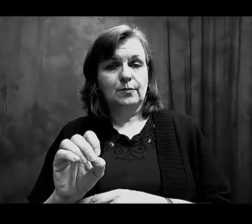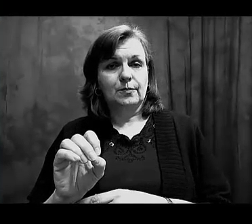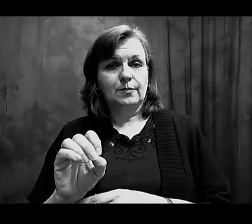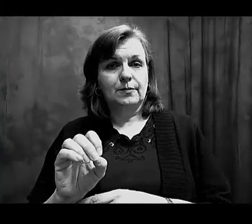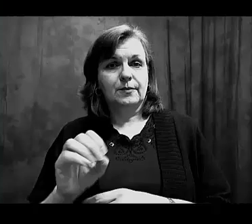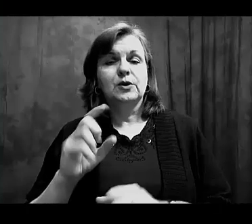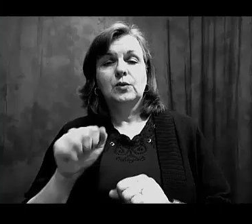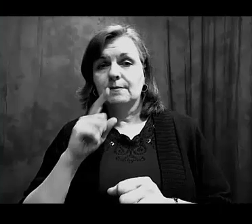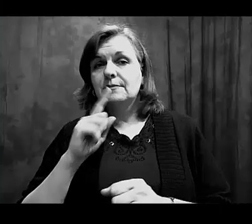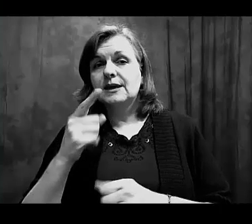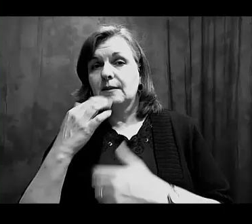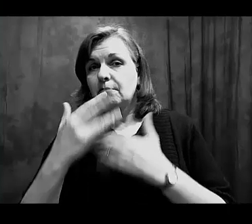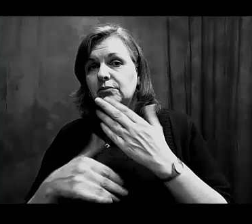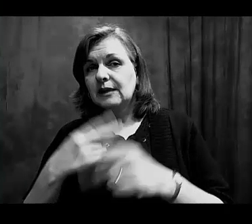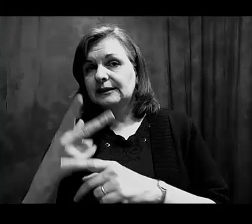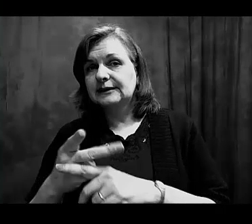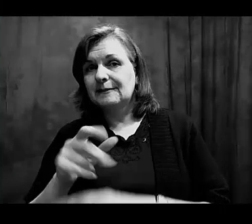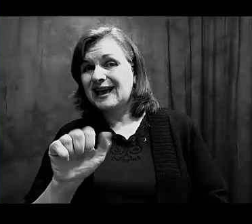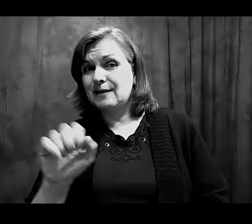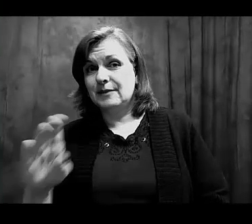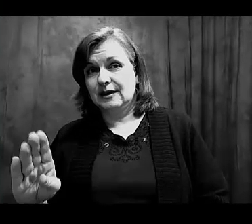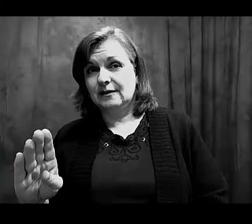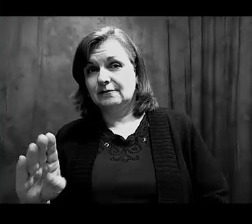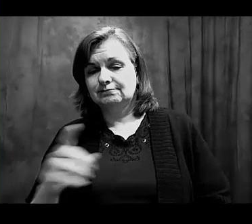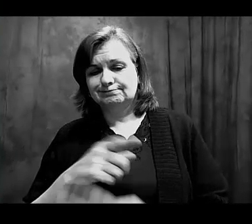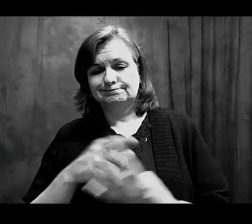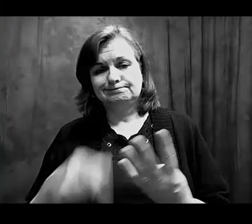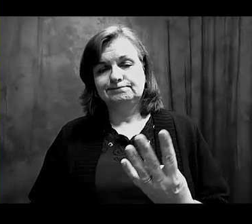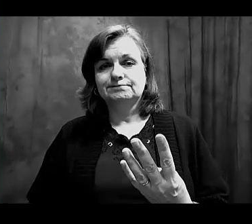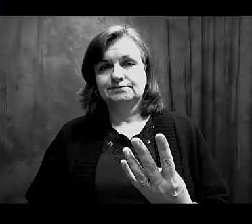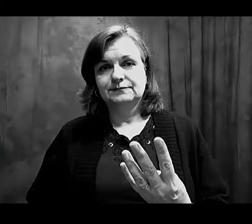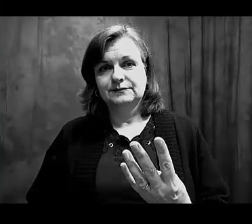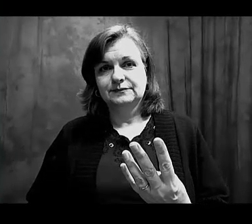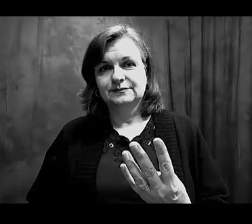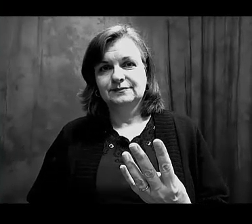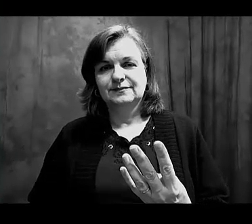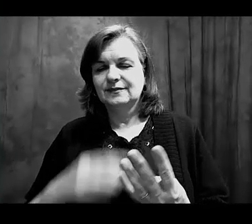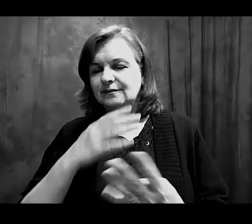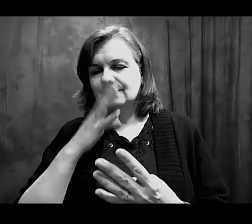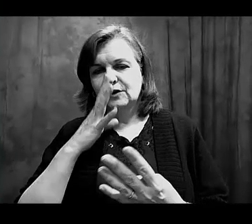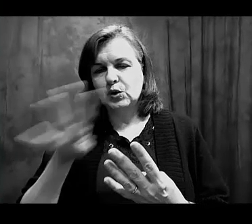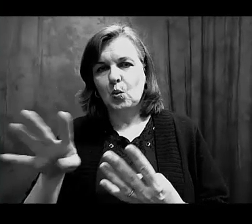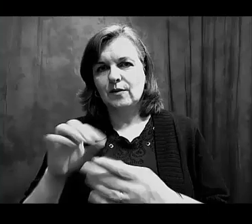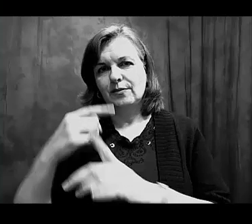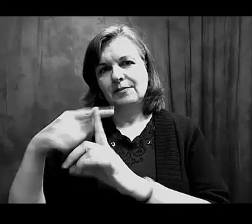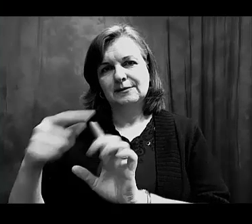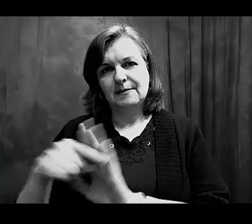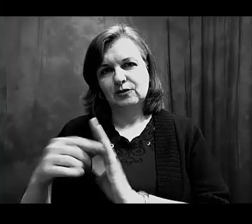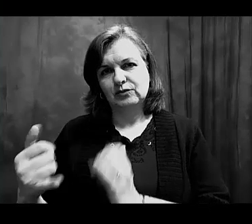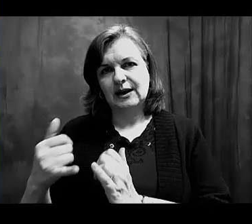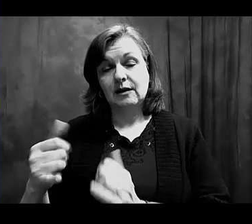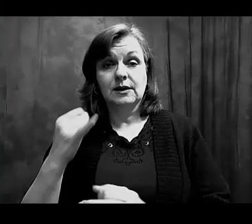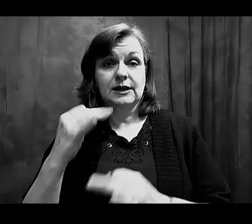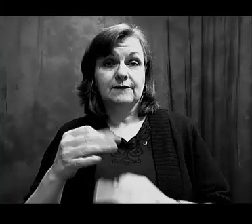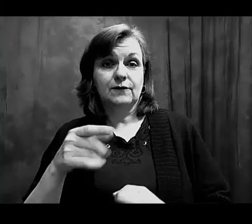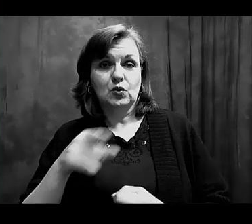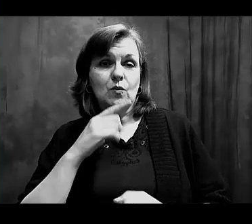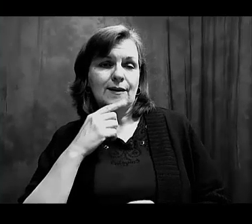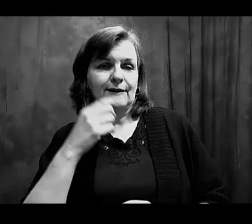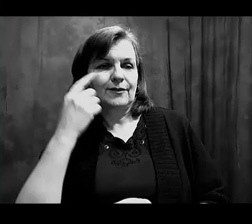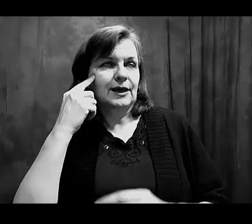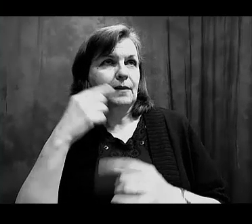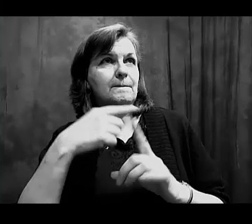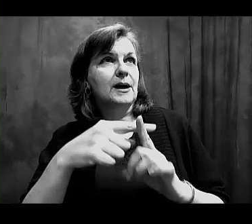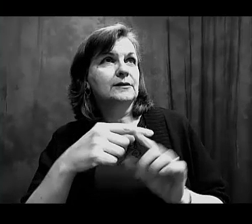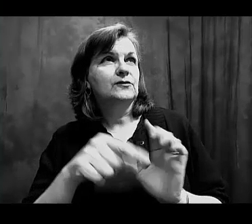can be blood type O, you can be blood type AB. I'm not worried about the